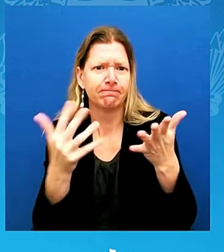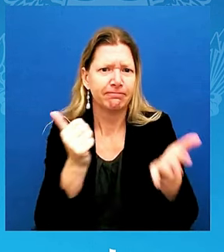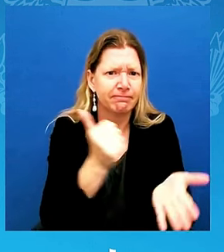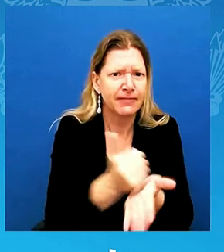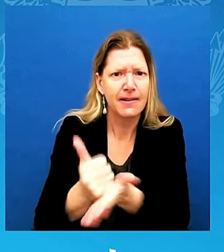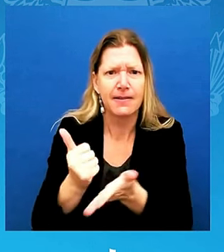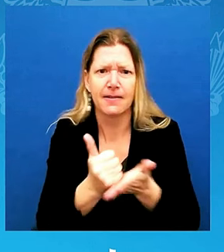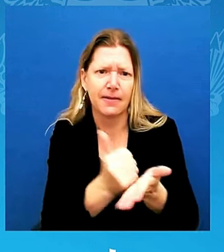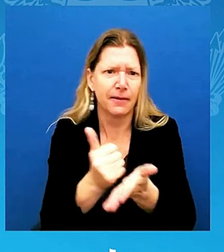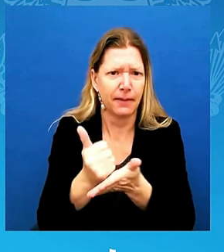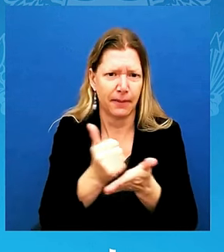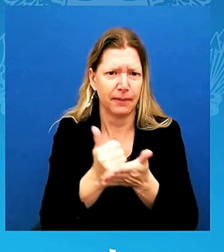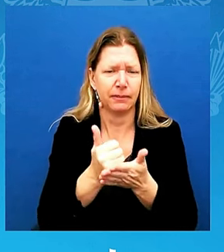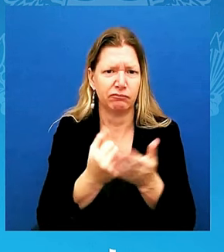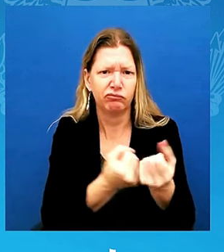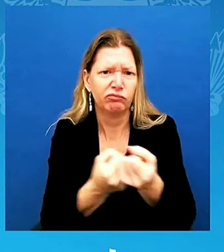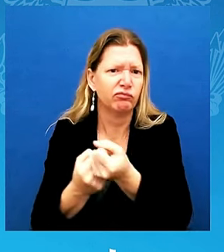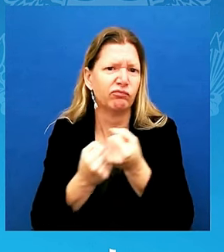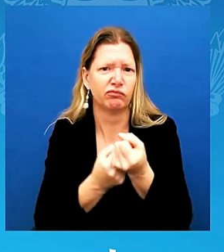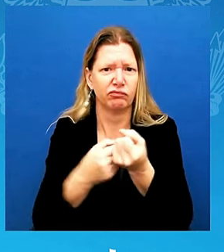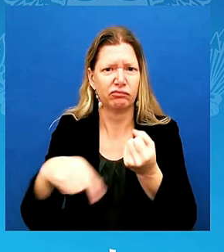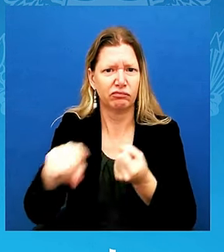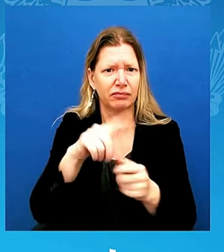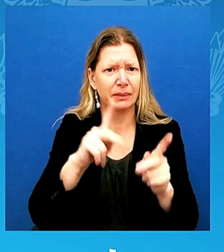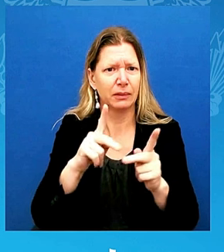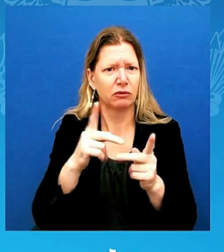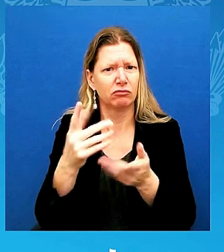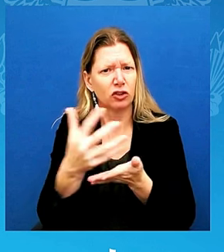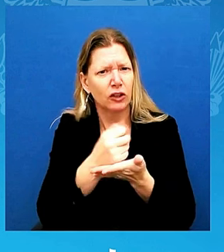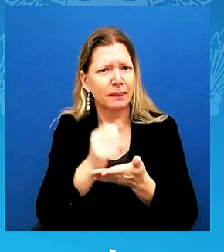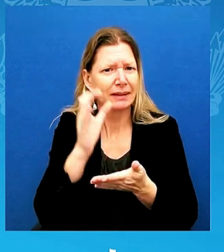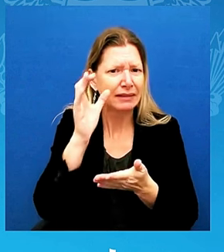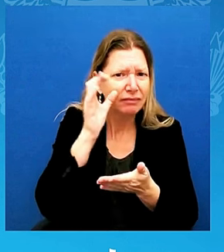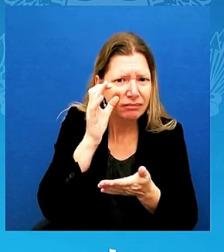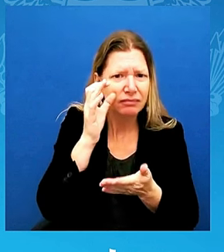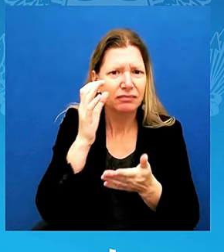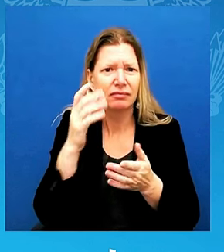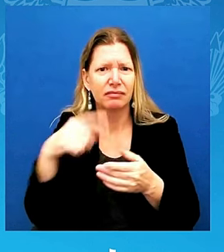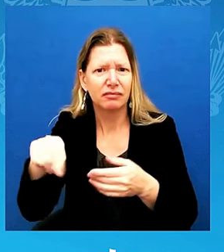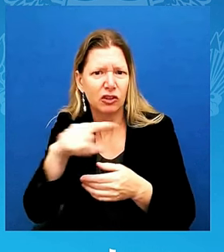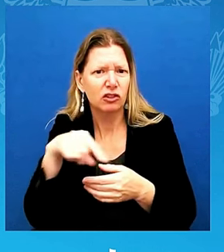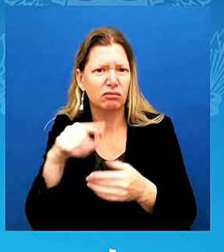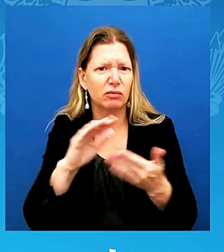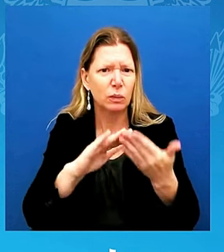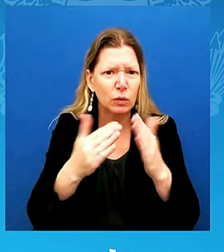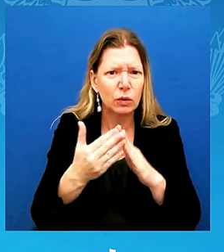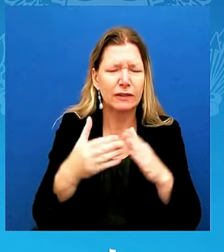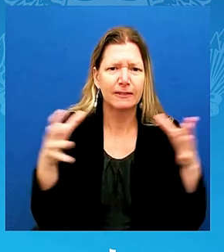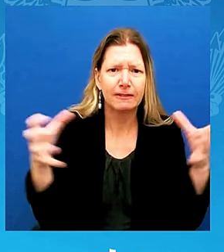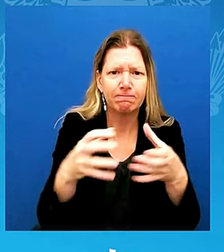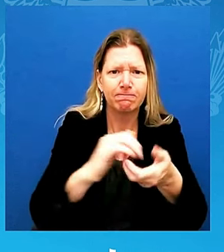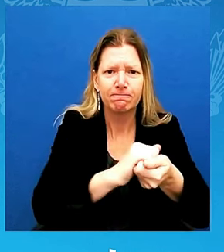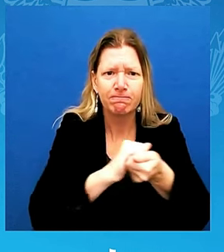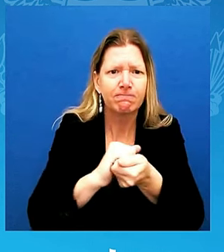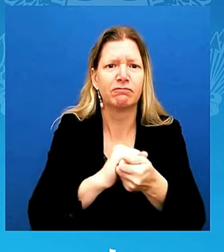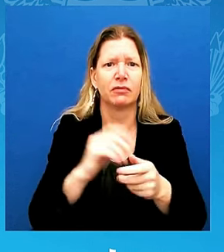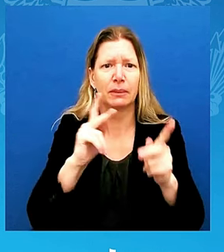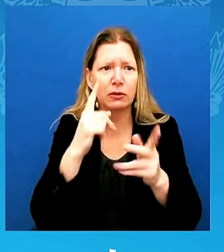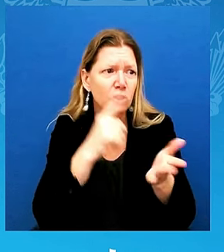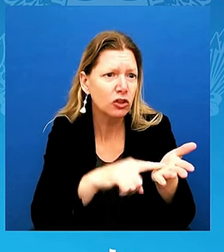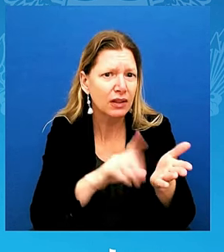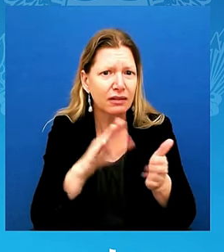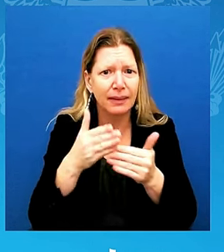together. People are checking in on their neighbors. Families are opening their doors to strangers in